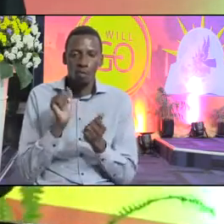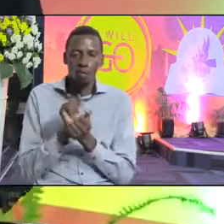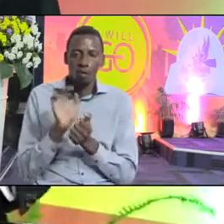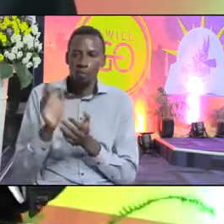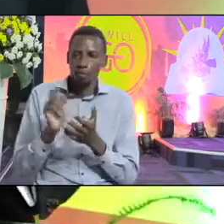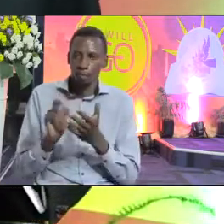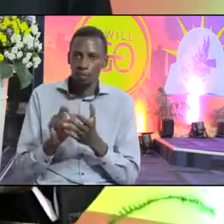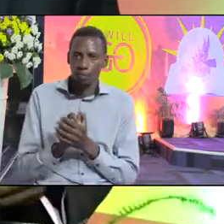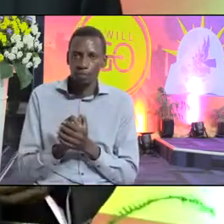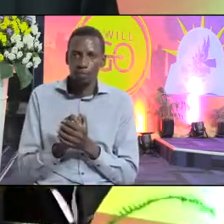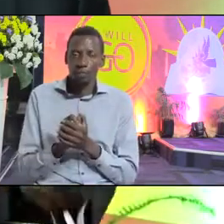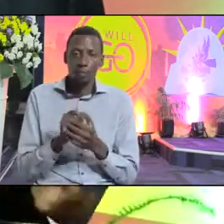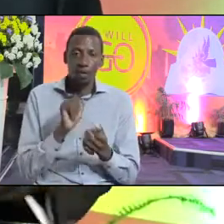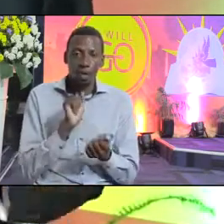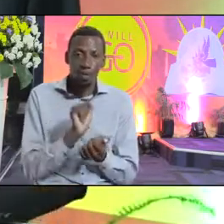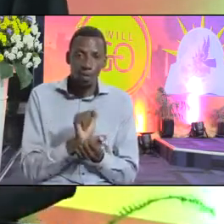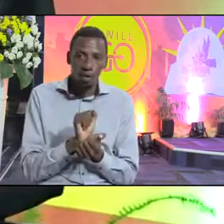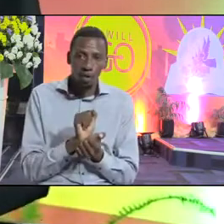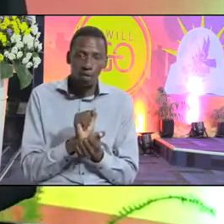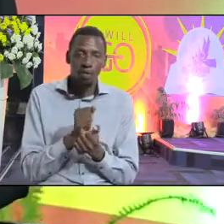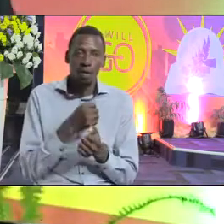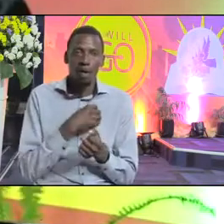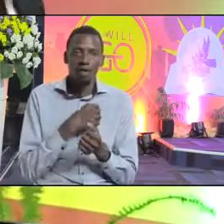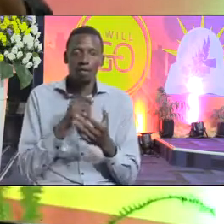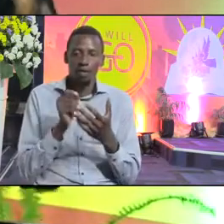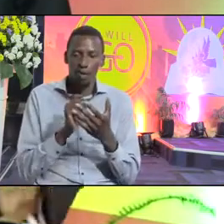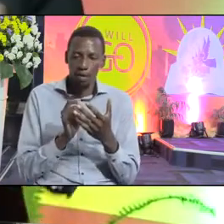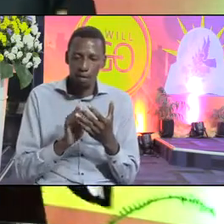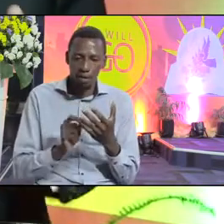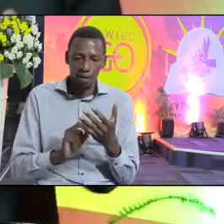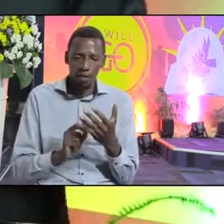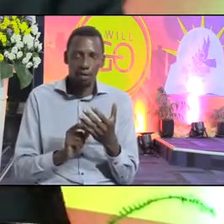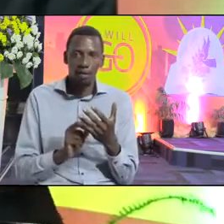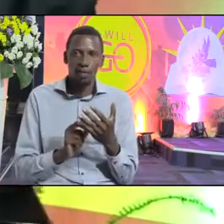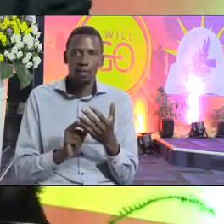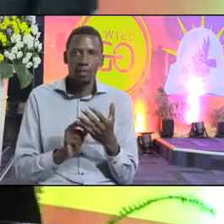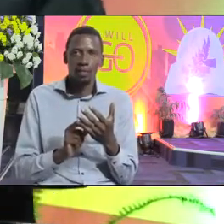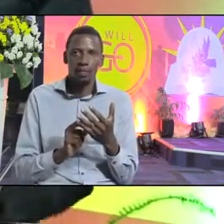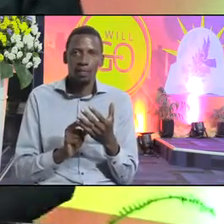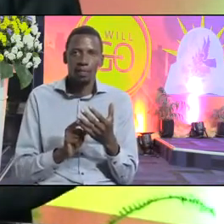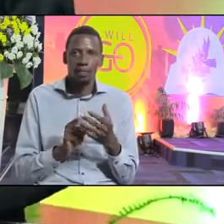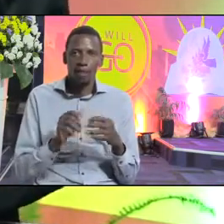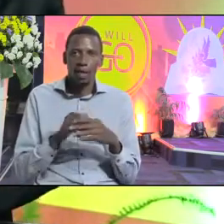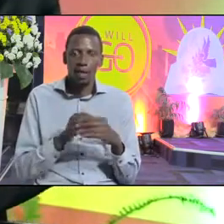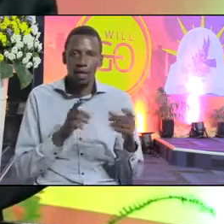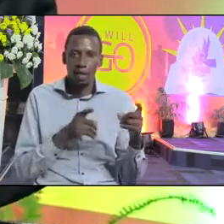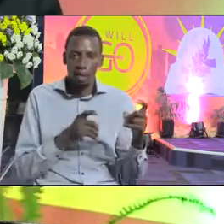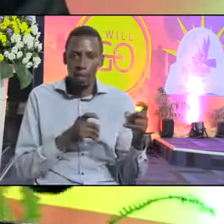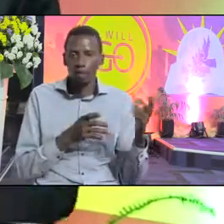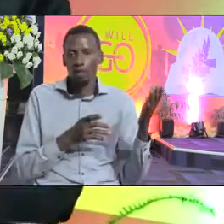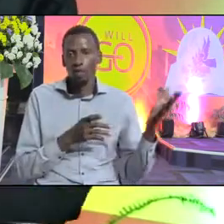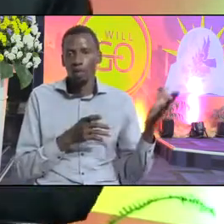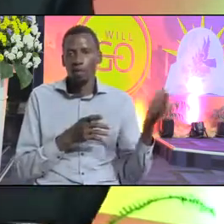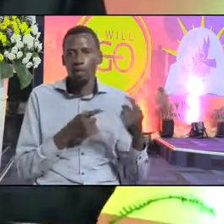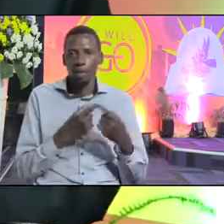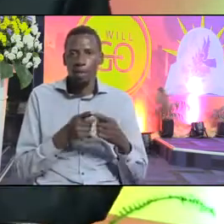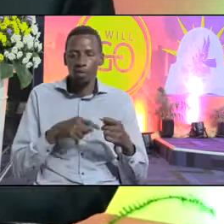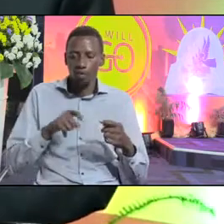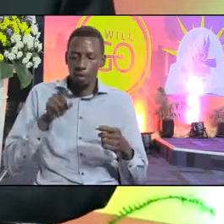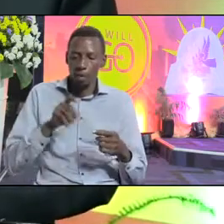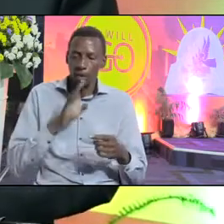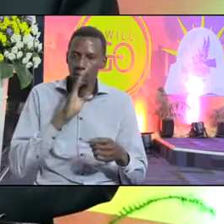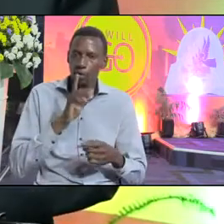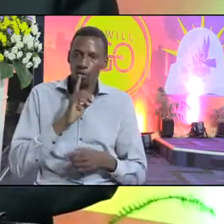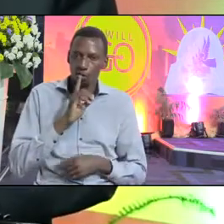Paul has weightier matters with which to deal in the body of this text. But we must be